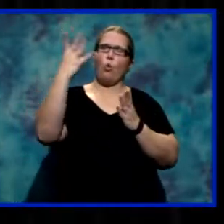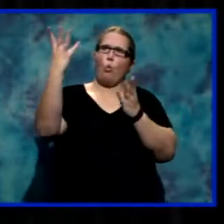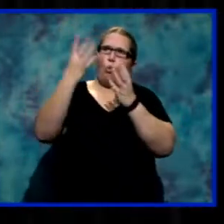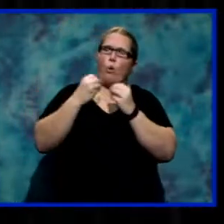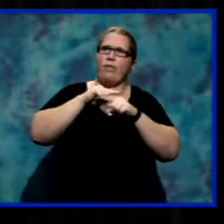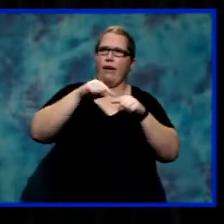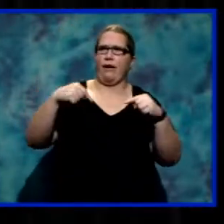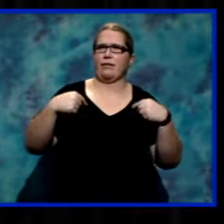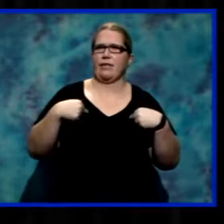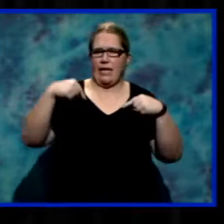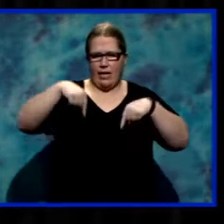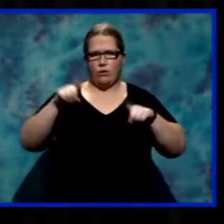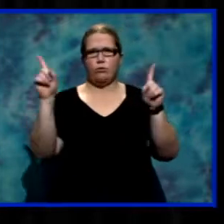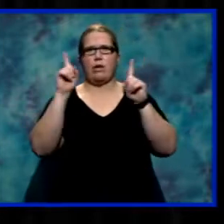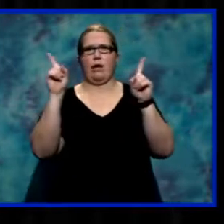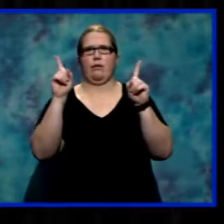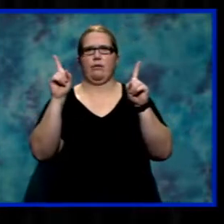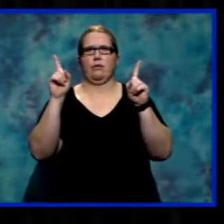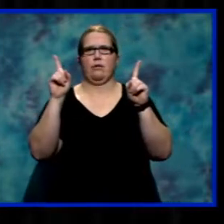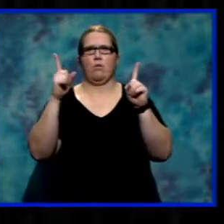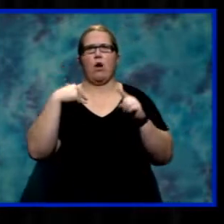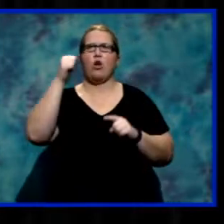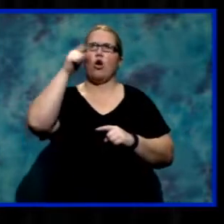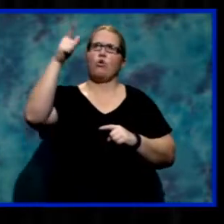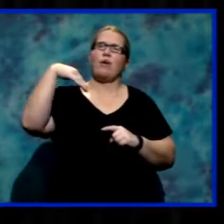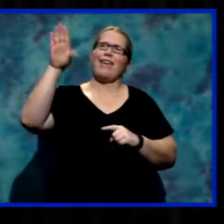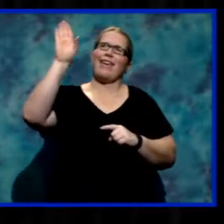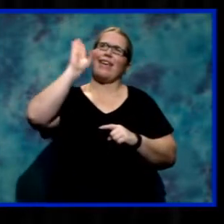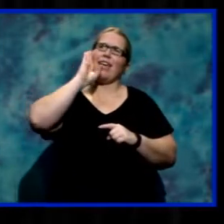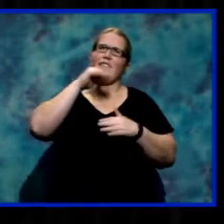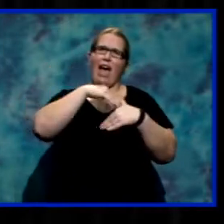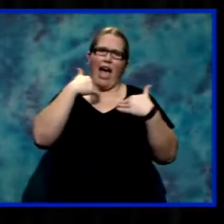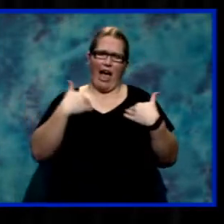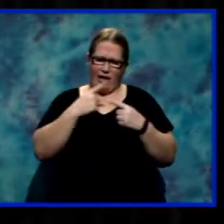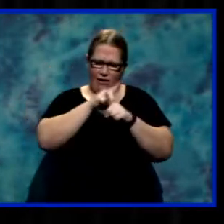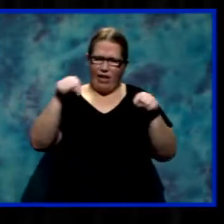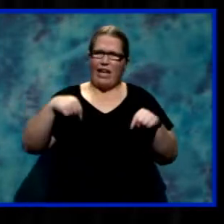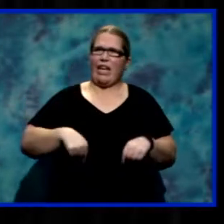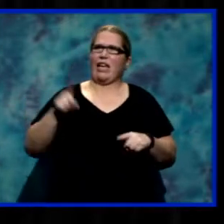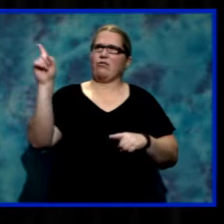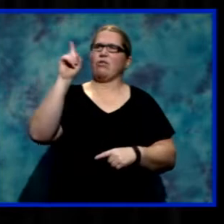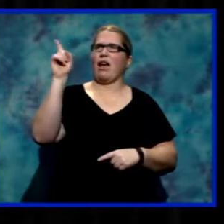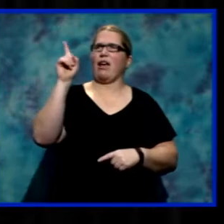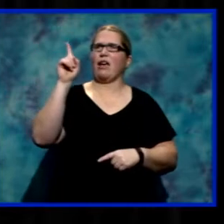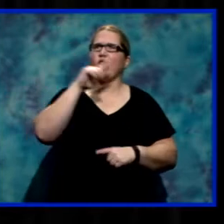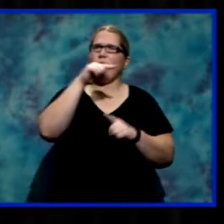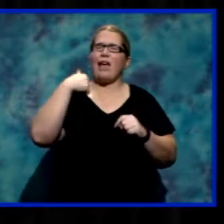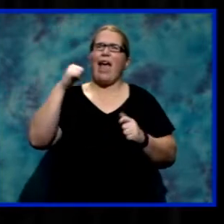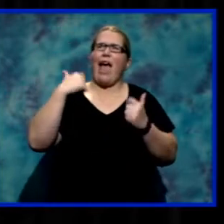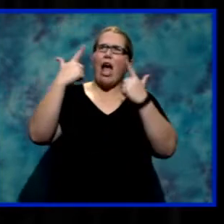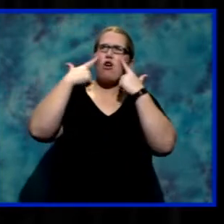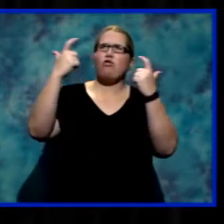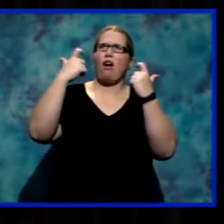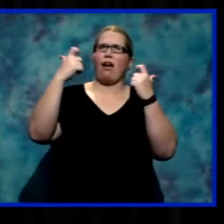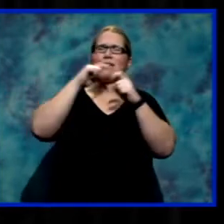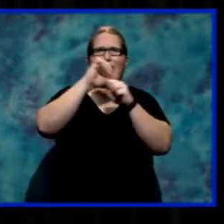us here today. And we know that you hear the heart of each person here. You hear our cries and our